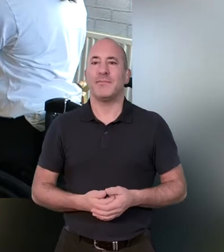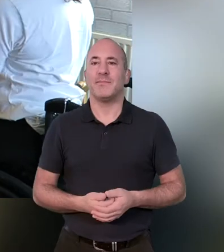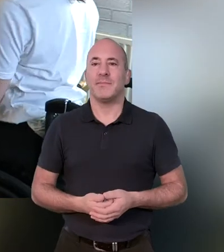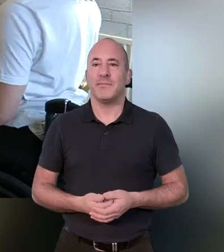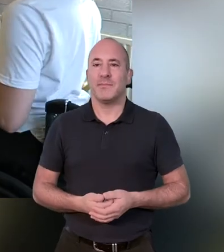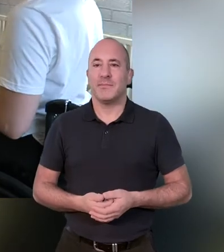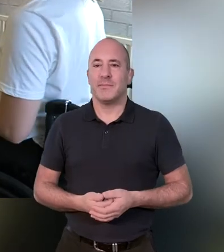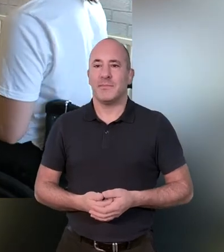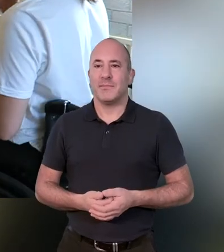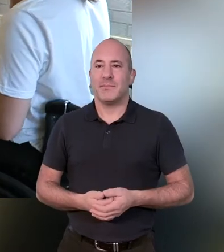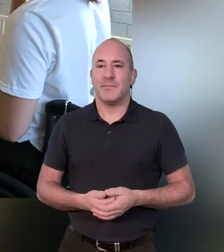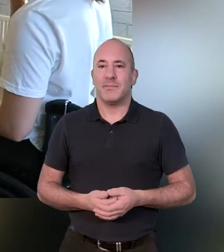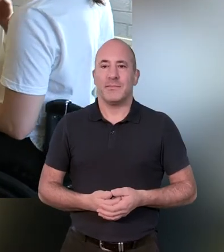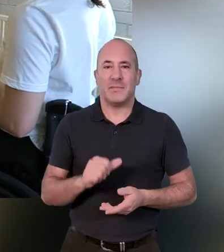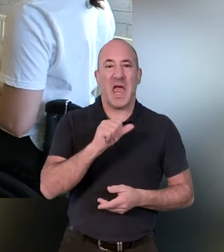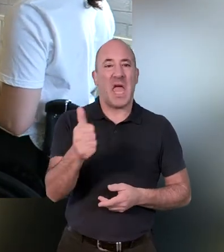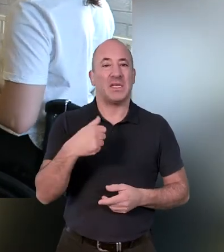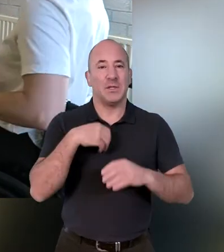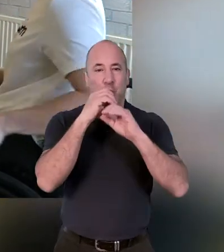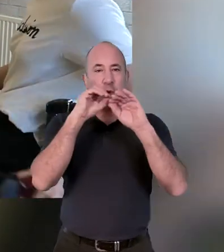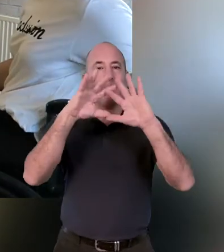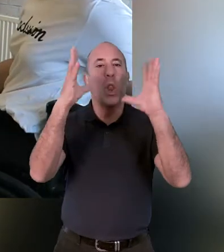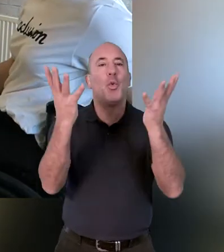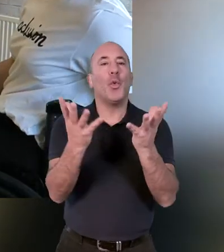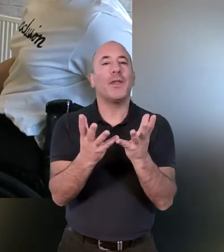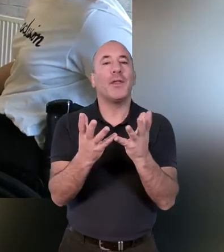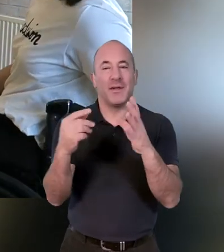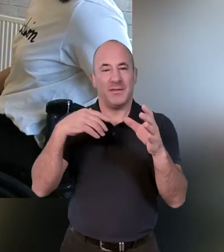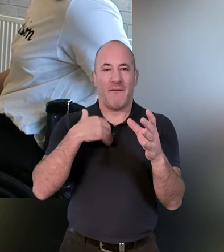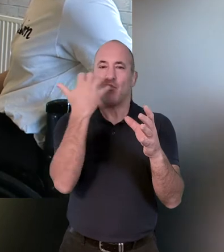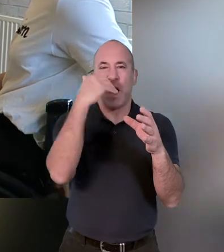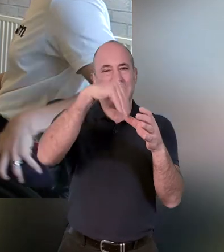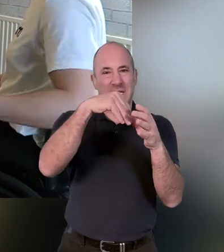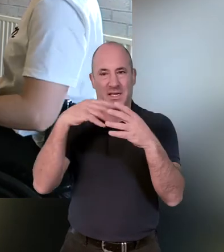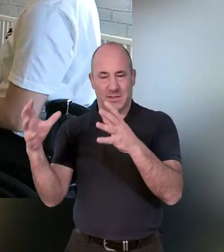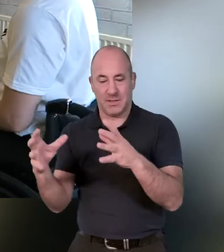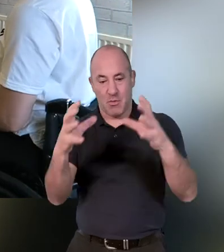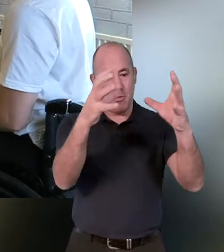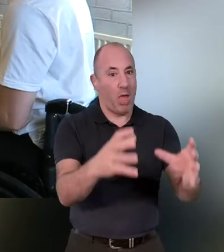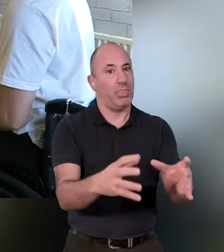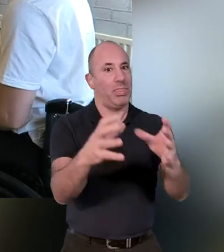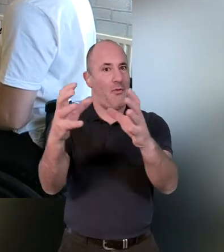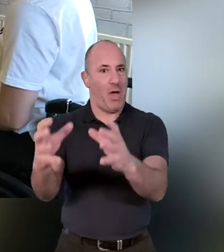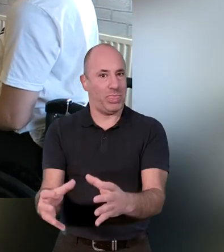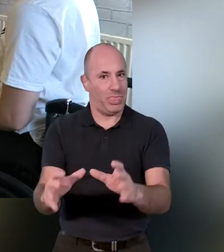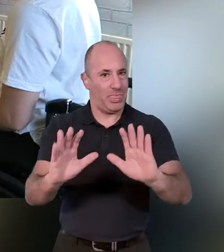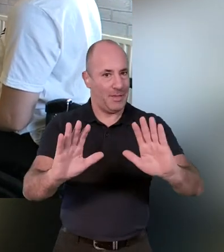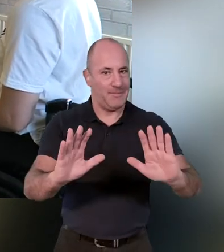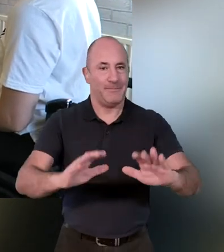Sam her socks back. Now I'm going to put the balloons that have got rice in